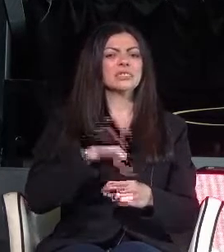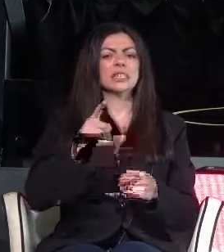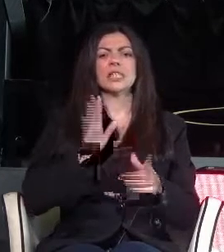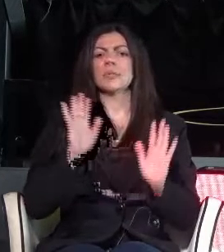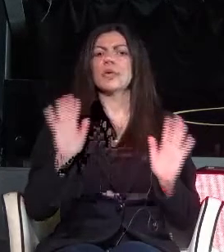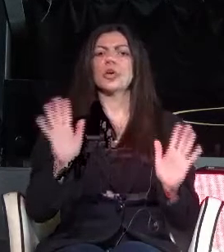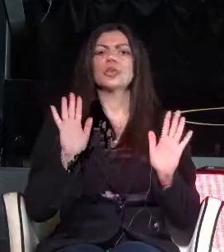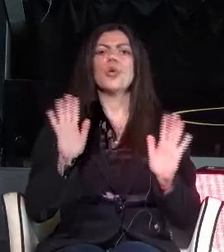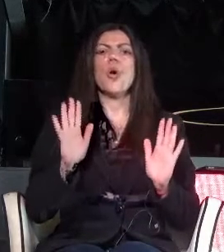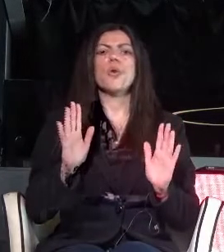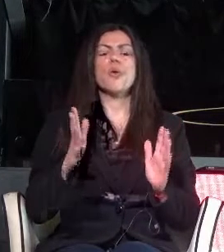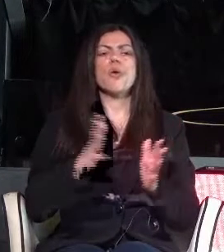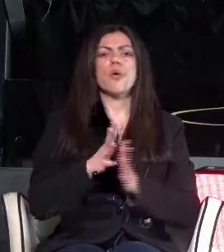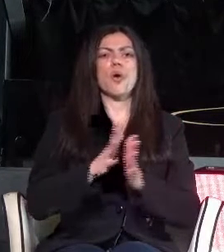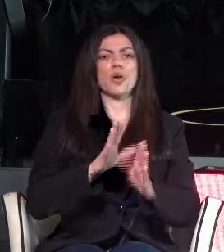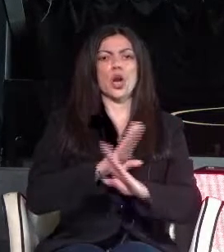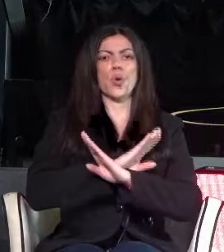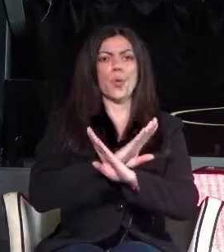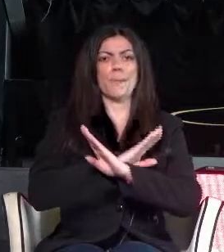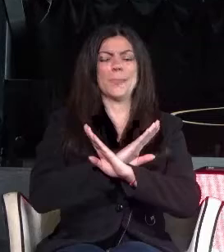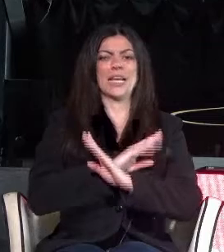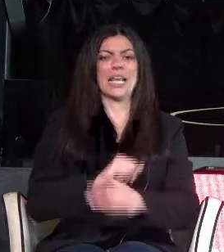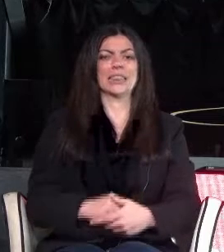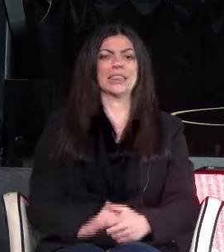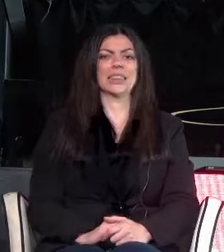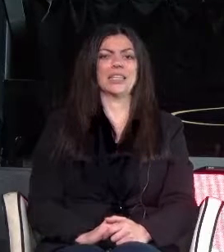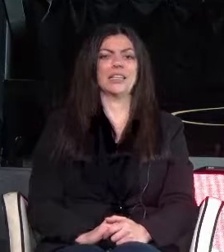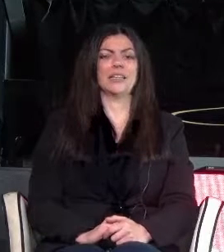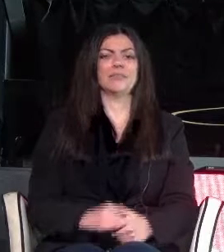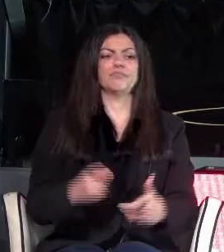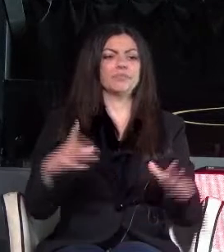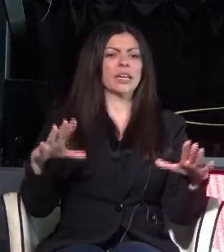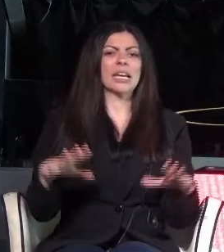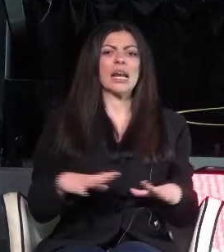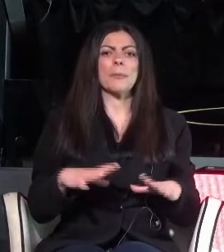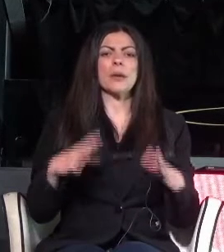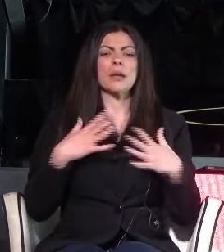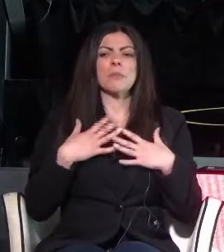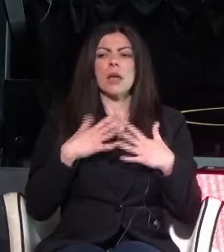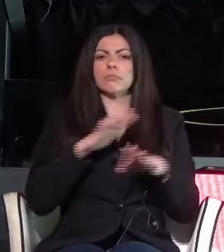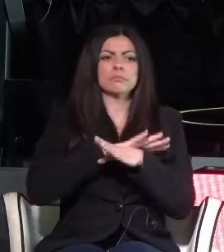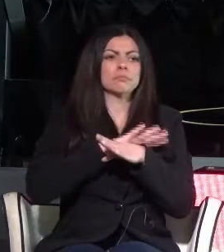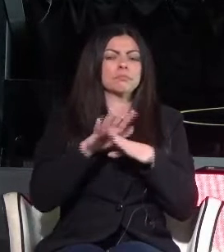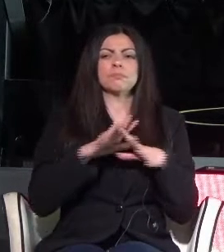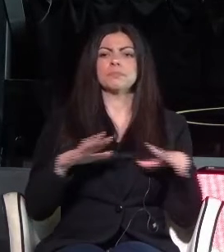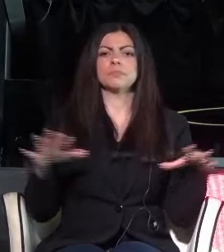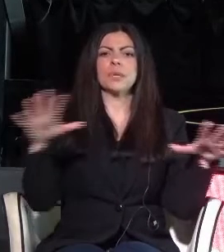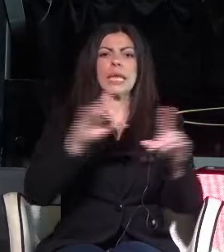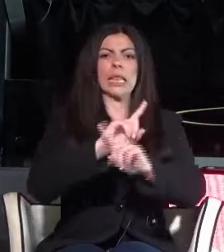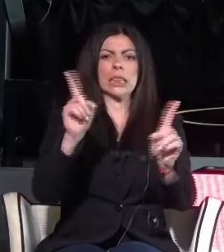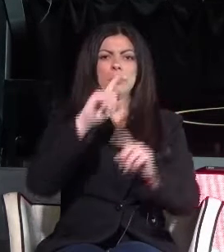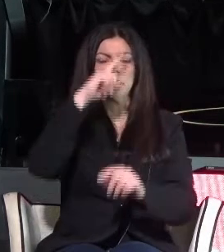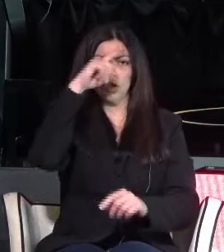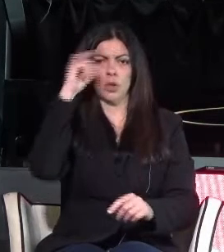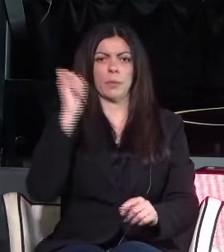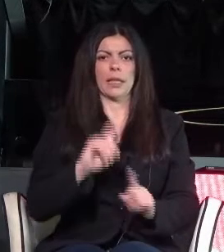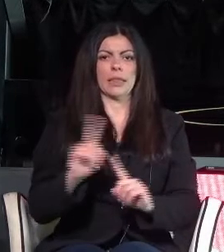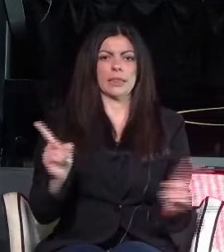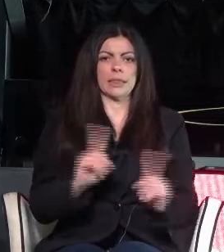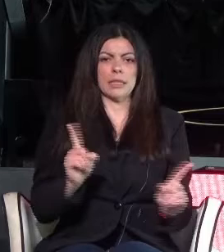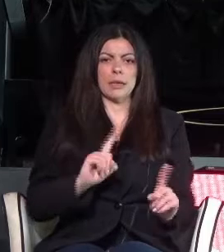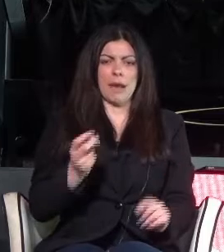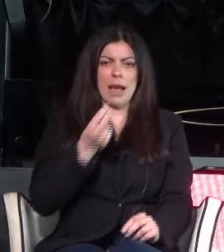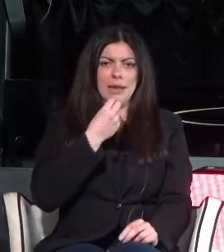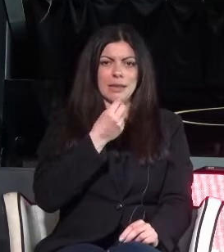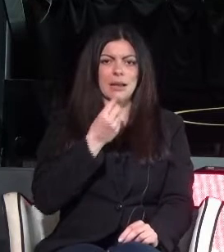the cities got besieged. And I think my only wish is that the war would stop, that